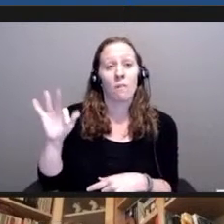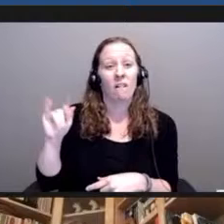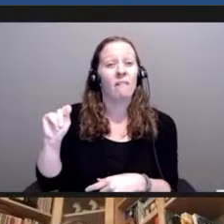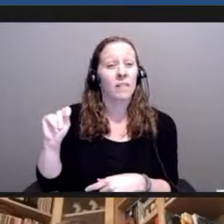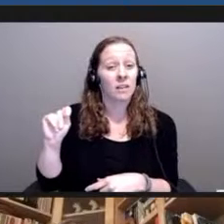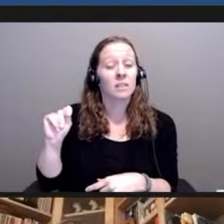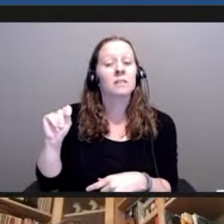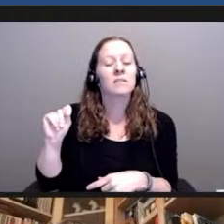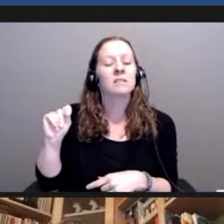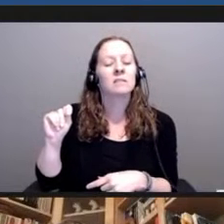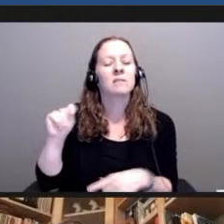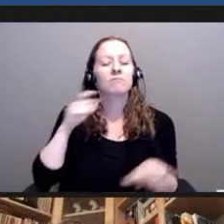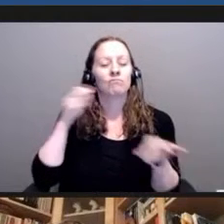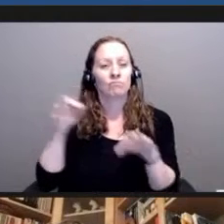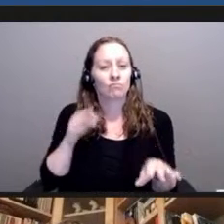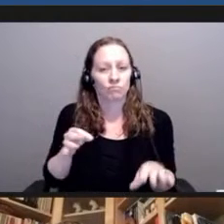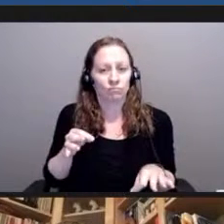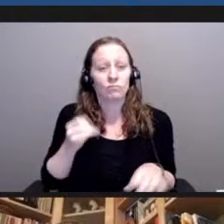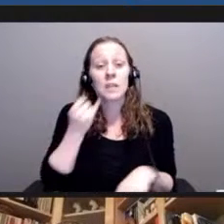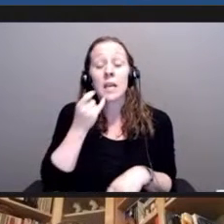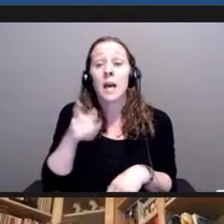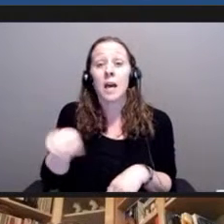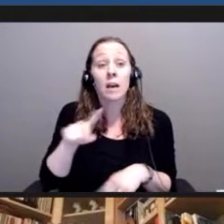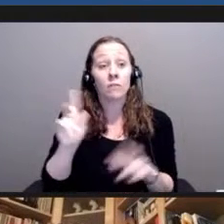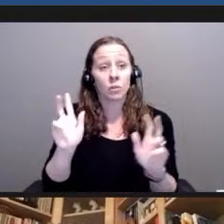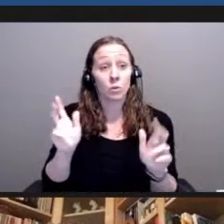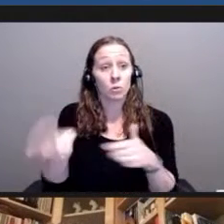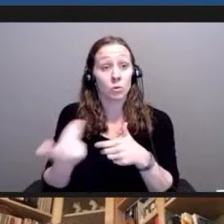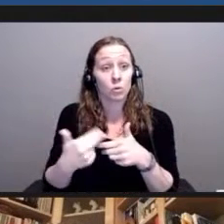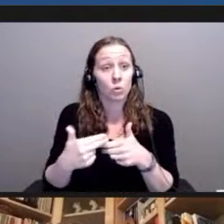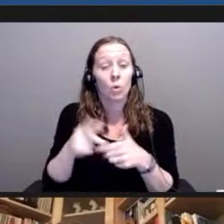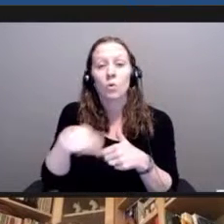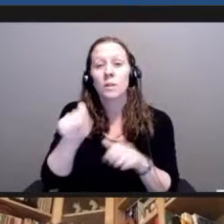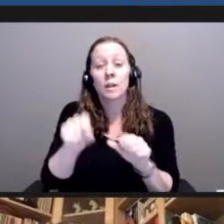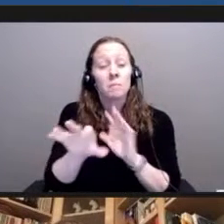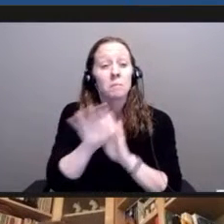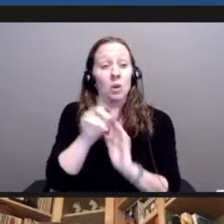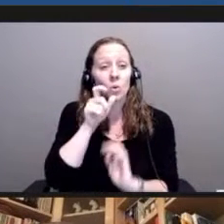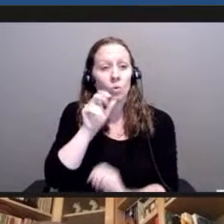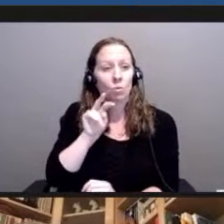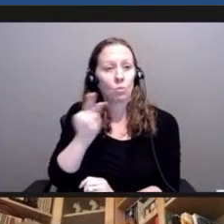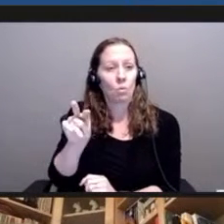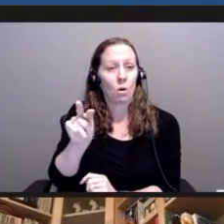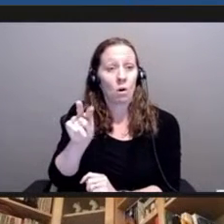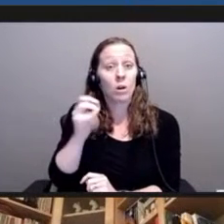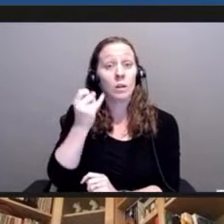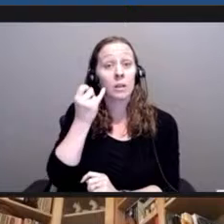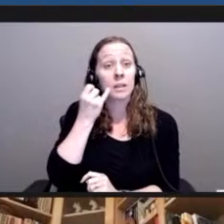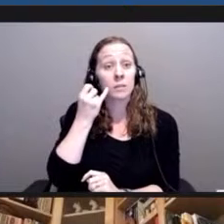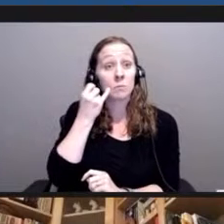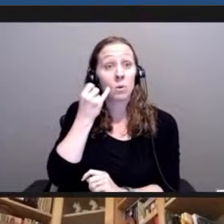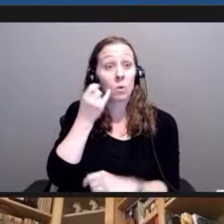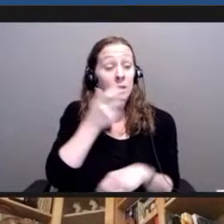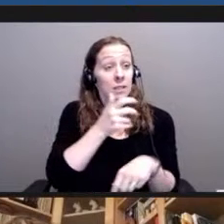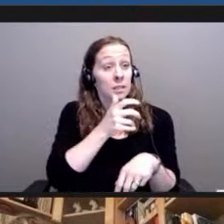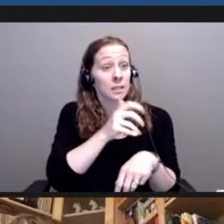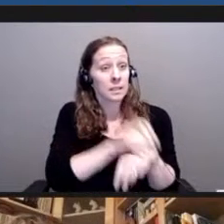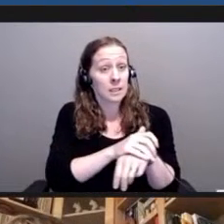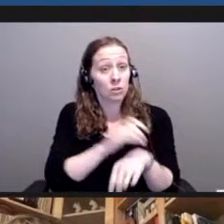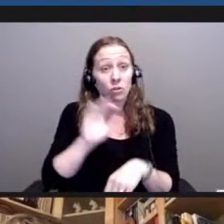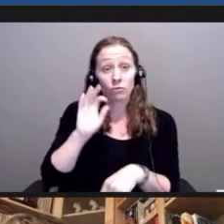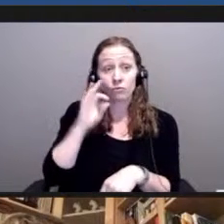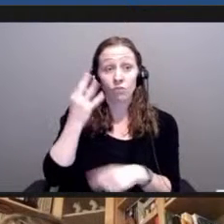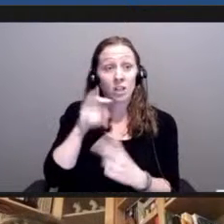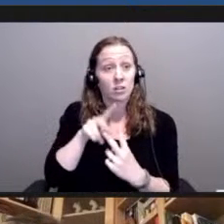items. If you've joined on your computer, you can choose who you'd like to watch. If you'd like to watch the English or French presentation by